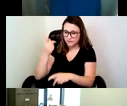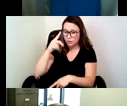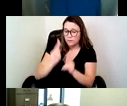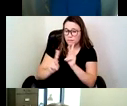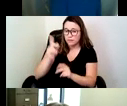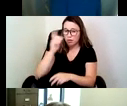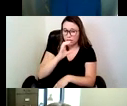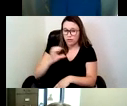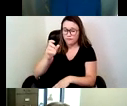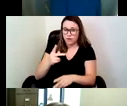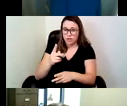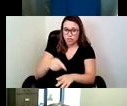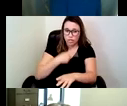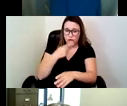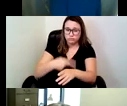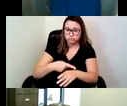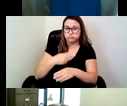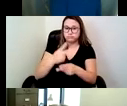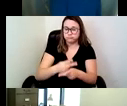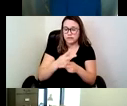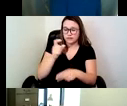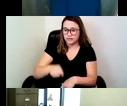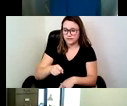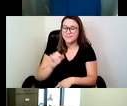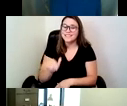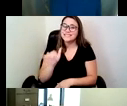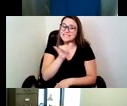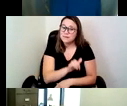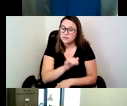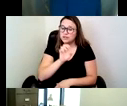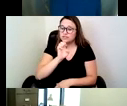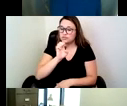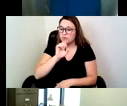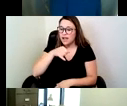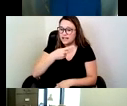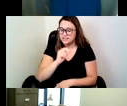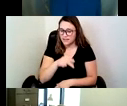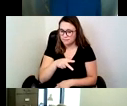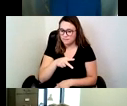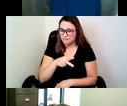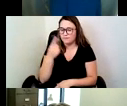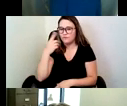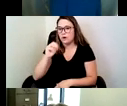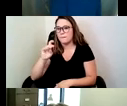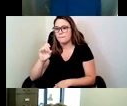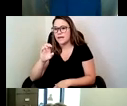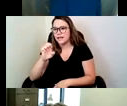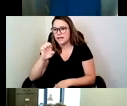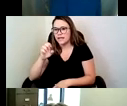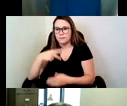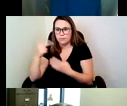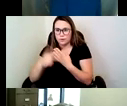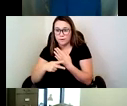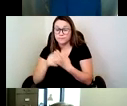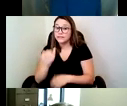needs, similar to EISEP, but are in the Medicaid program. So they're very similar